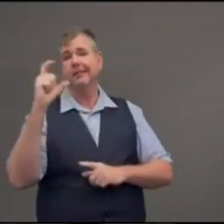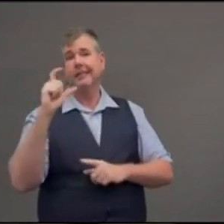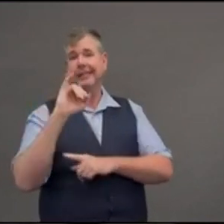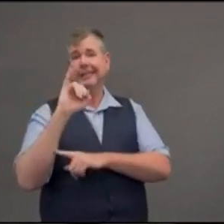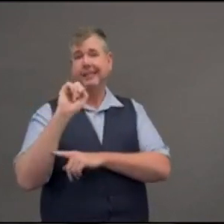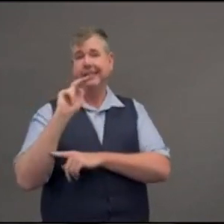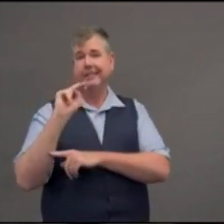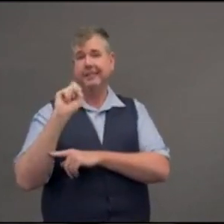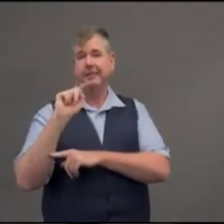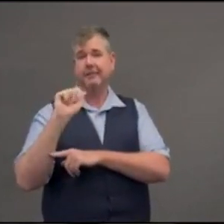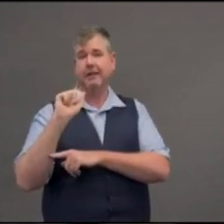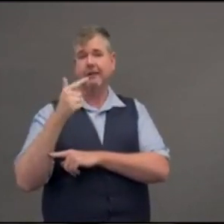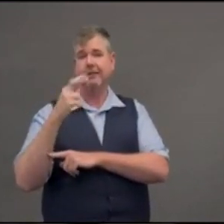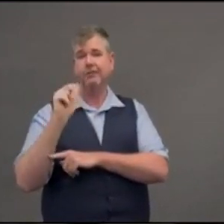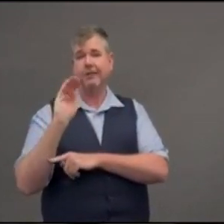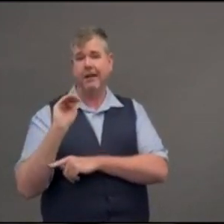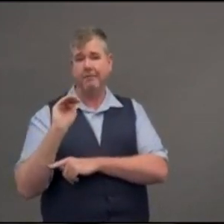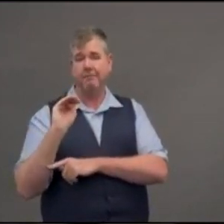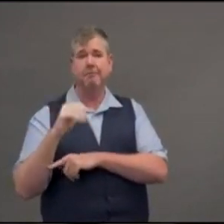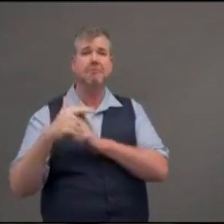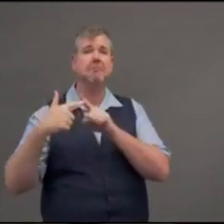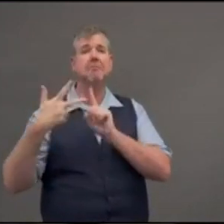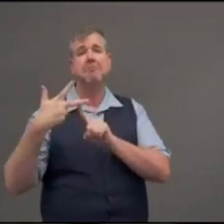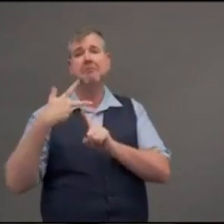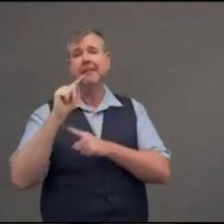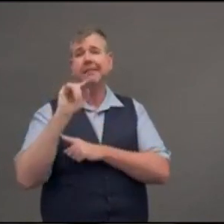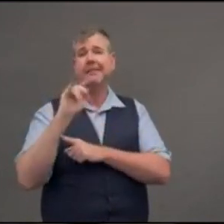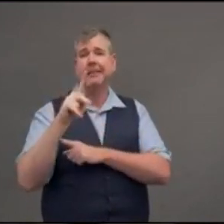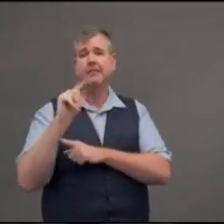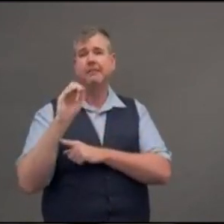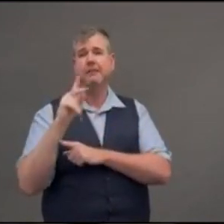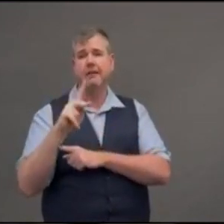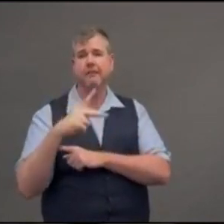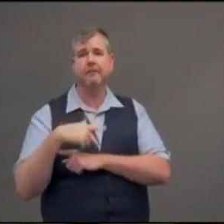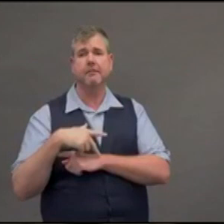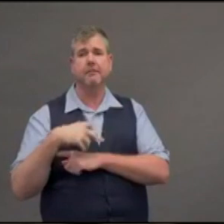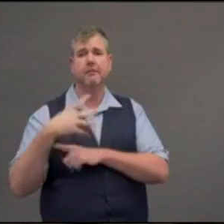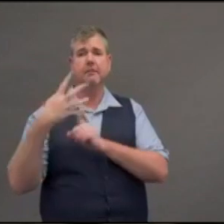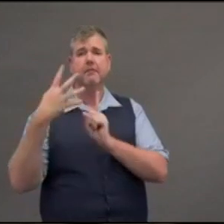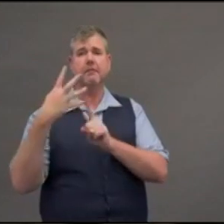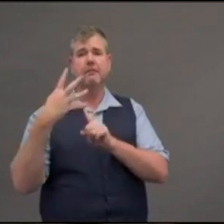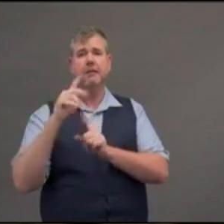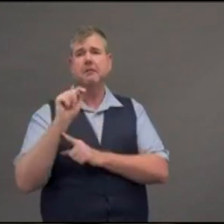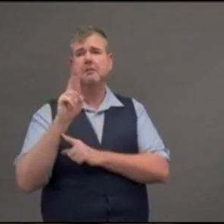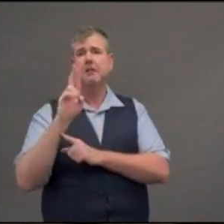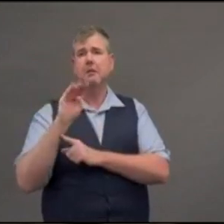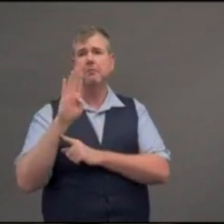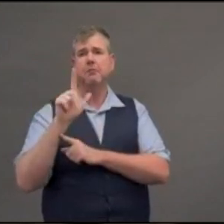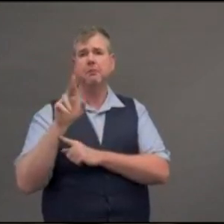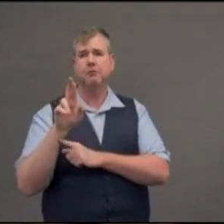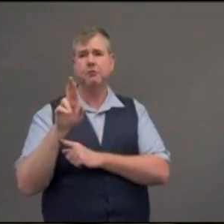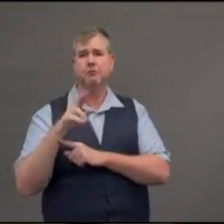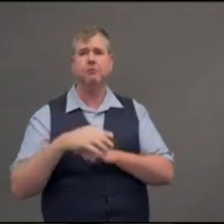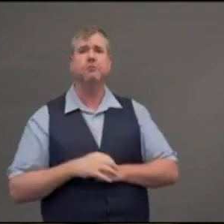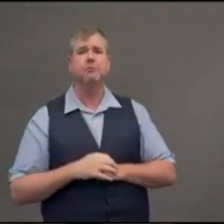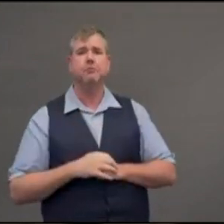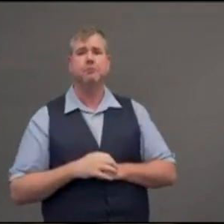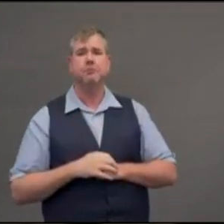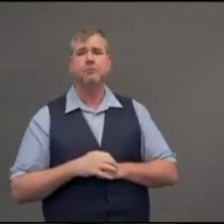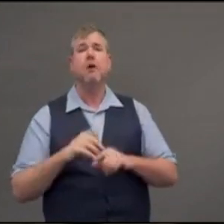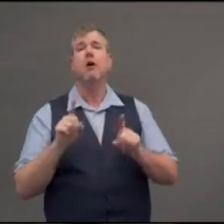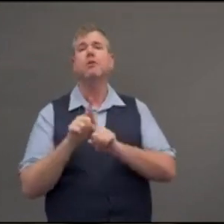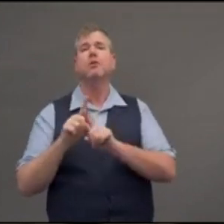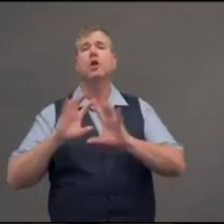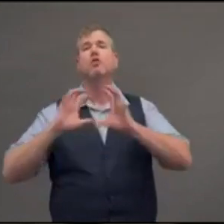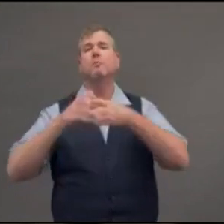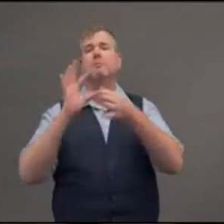and also like regular messaging. I just talk to them like with group chats. Say your name.